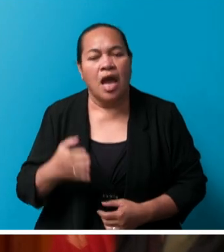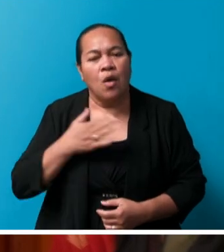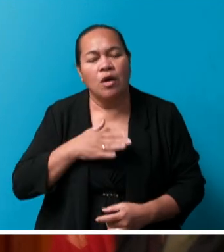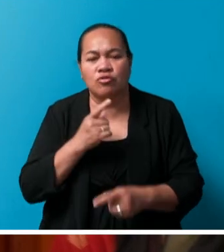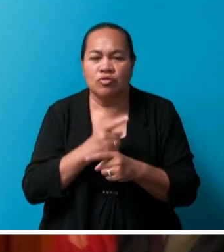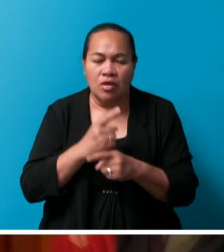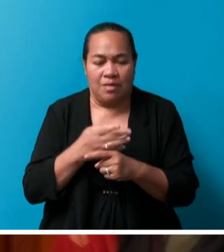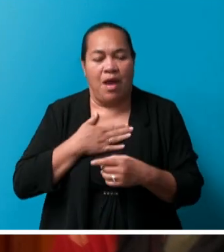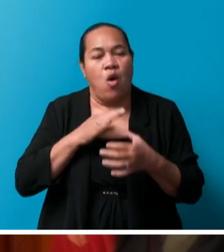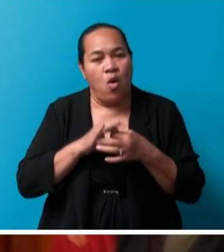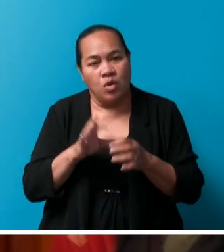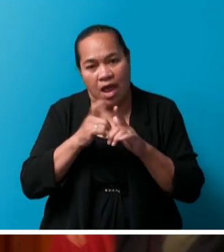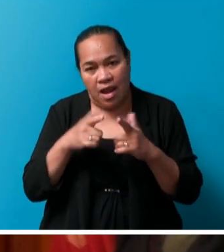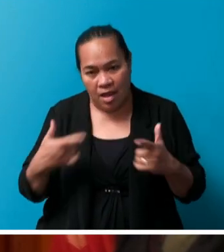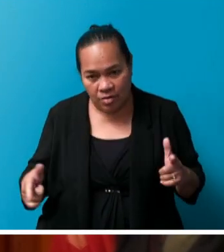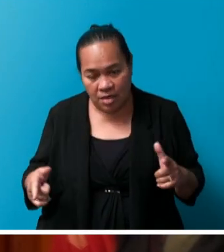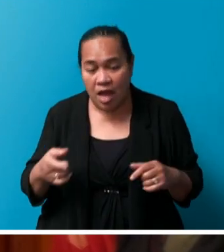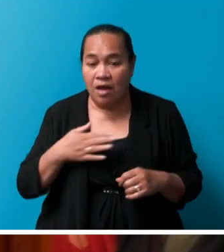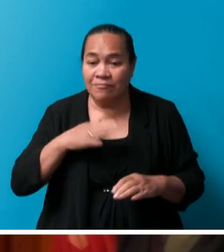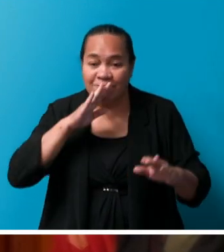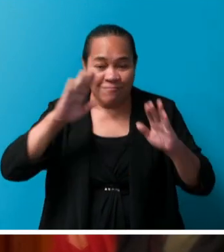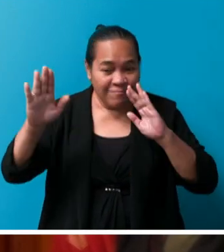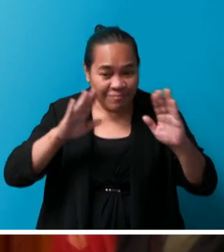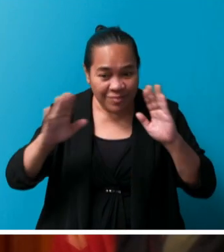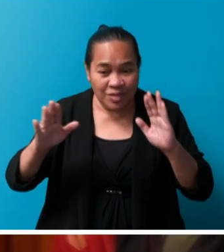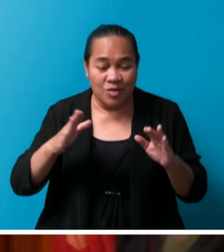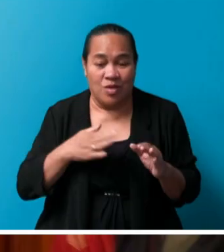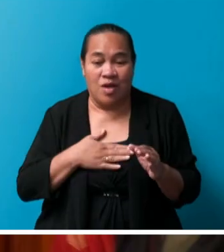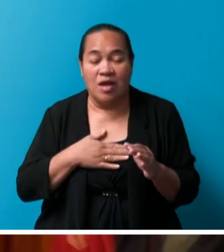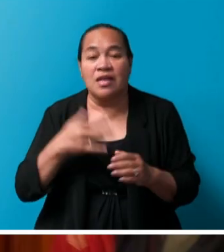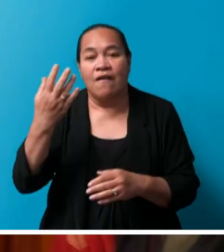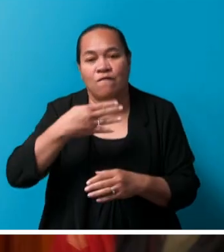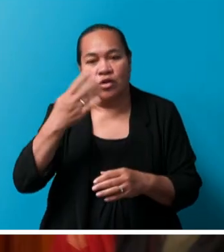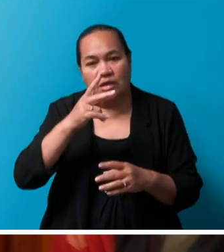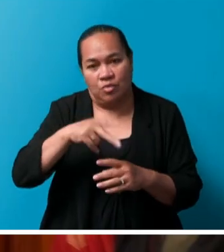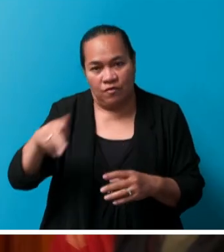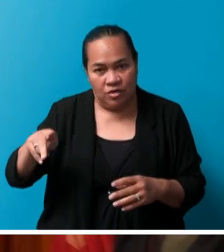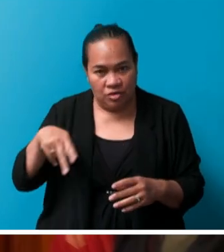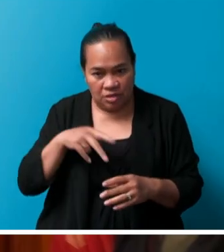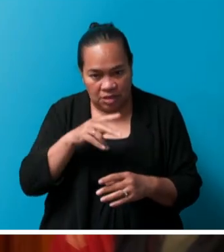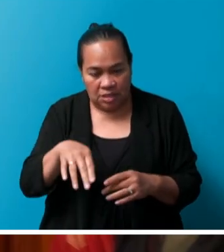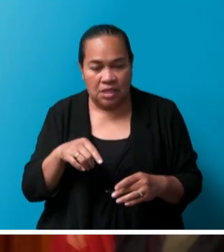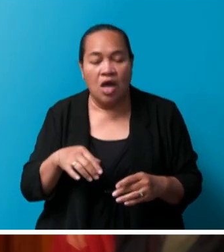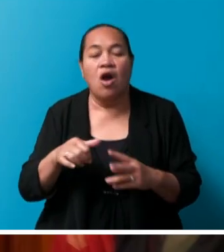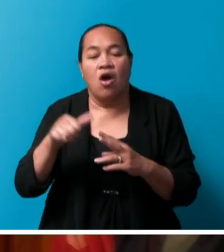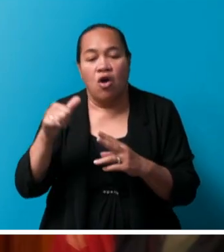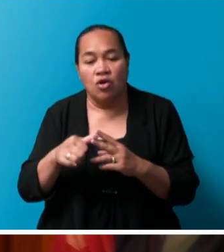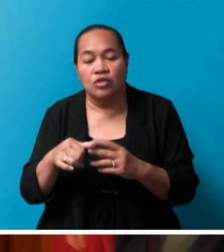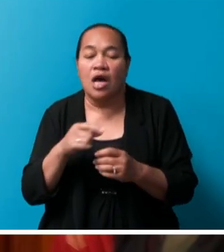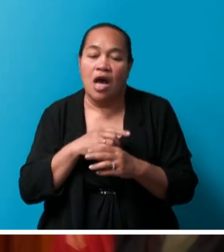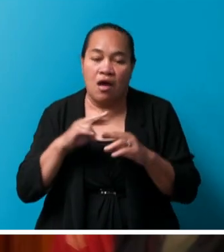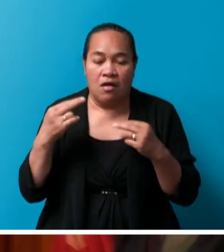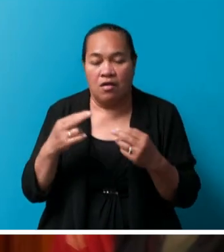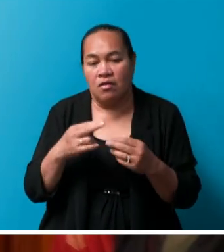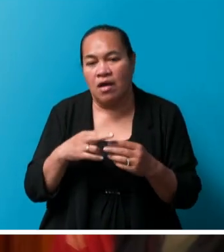mother tongue. Au bakambulo sa ketiga ni na nondo to yasana tin kaba ni nondo bunoa wilikina na wekanda na rutuma ke na